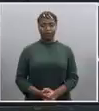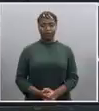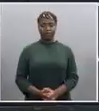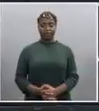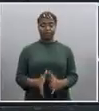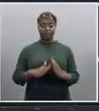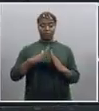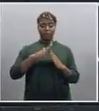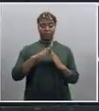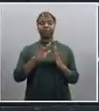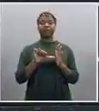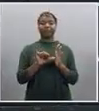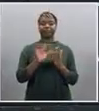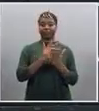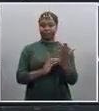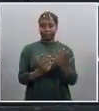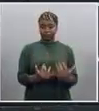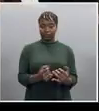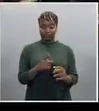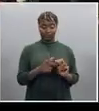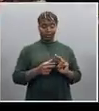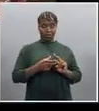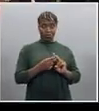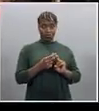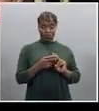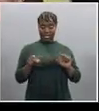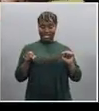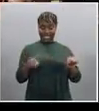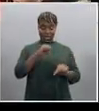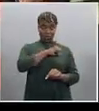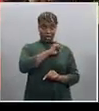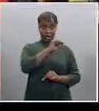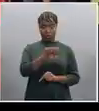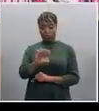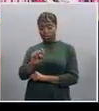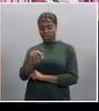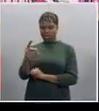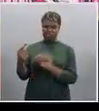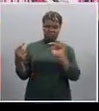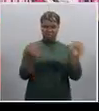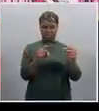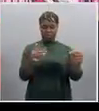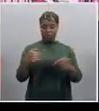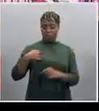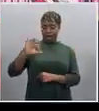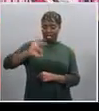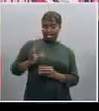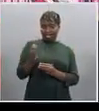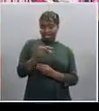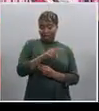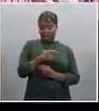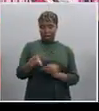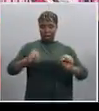Let's recap your top stories this evening. Trade Union Federation SAFTU and Cosatu criticize each other on Workers' Day, at odds over the